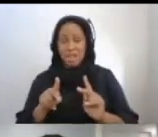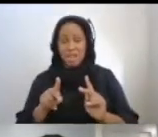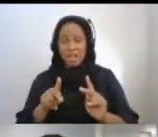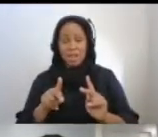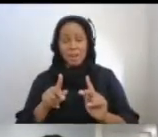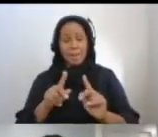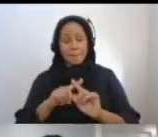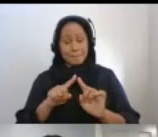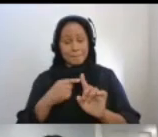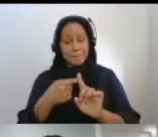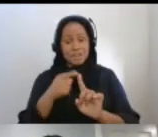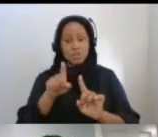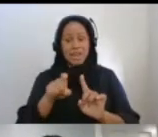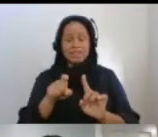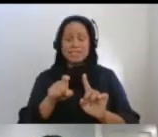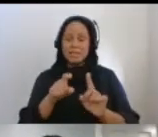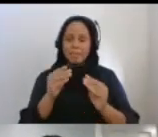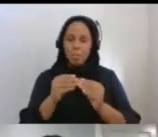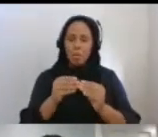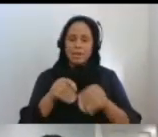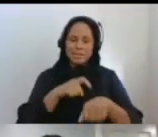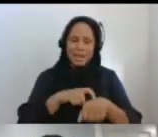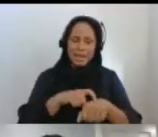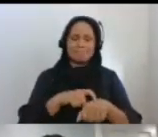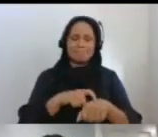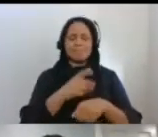time and be a lot more responsible.